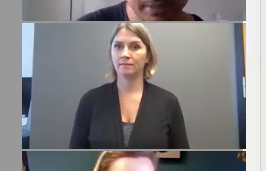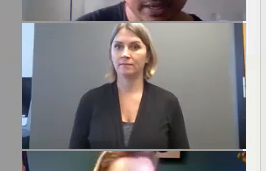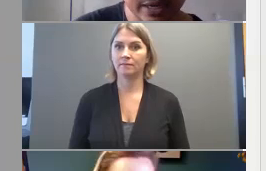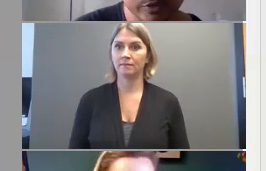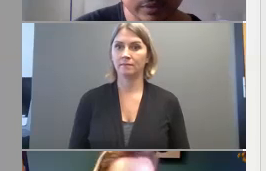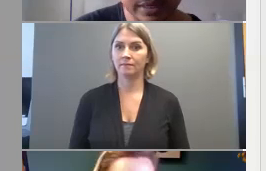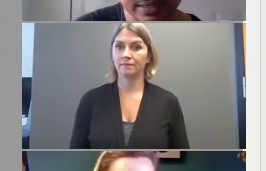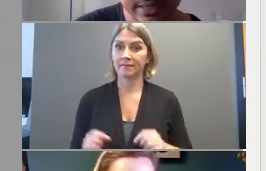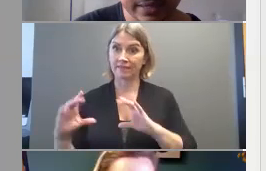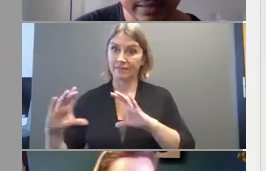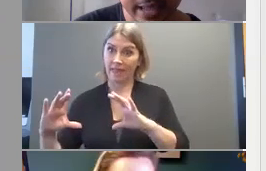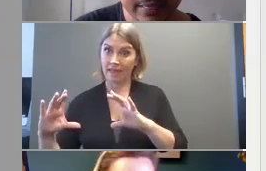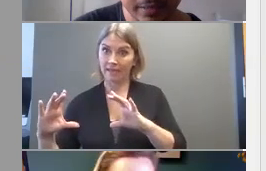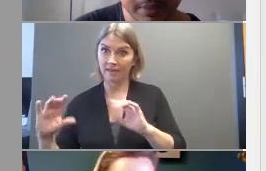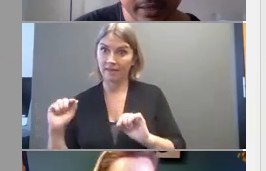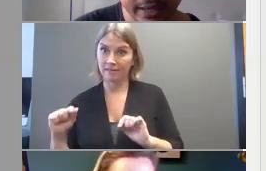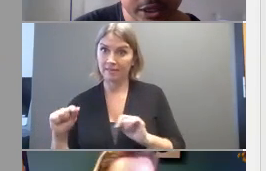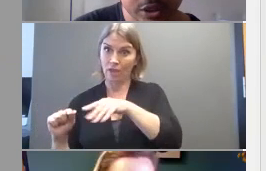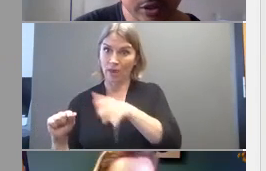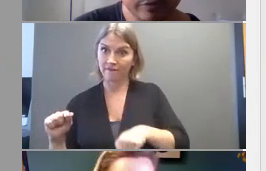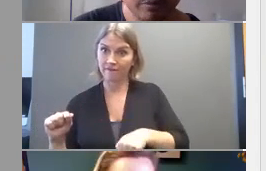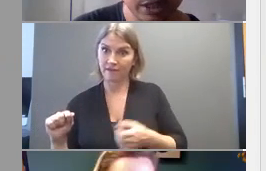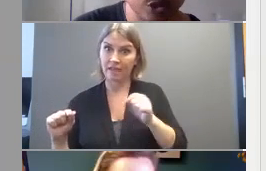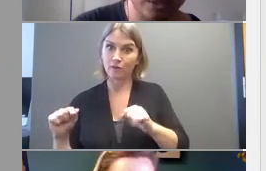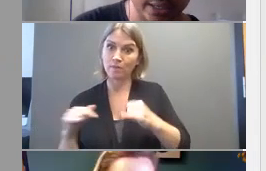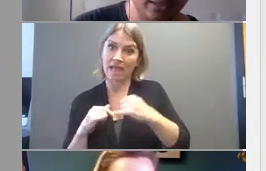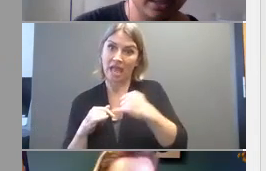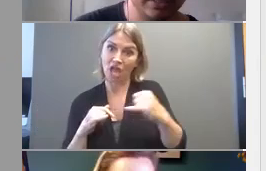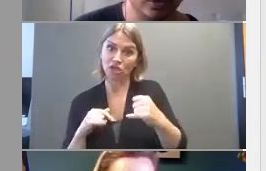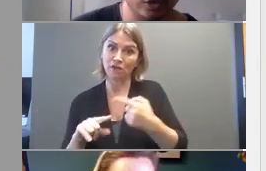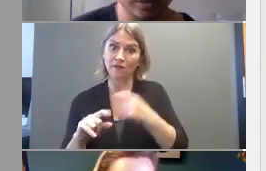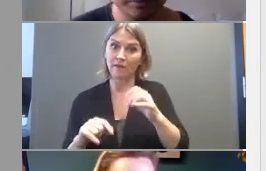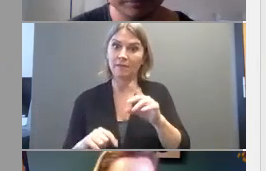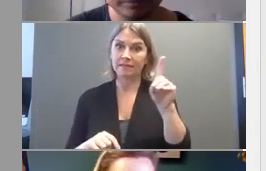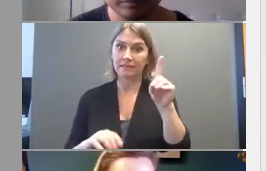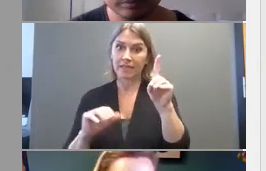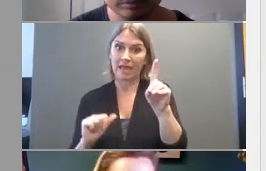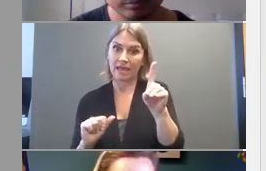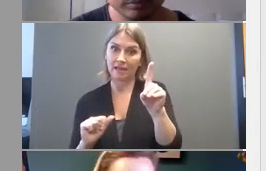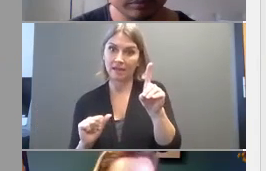Can this meta graph, so let's say that can there be a edge from D to A in that order?